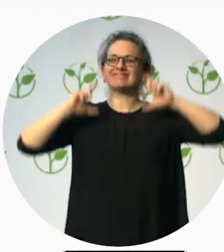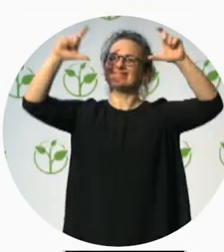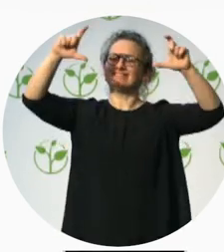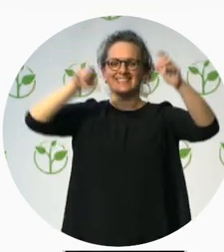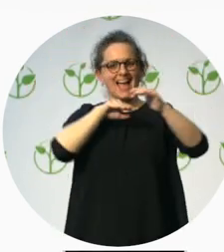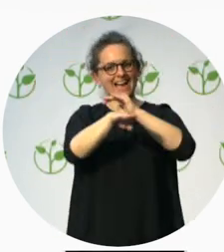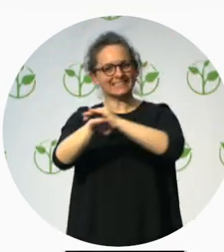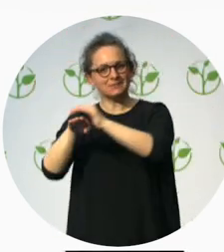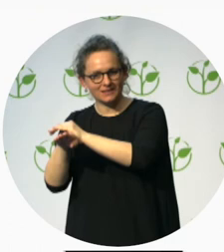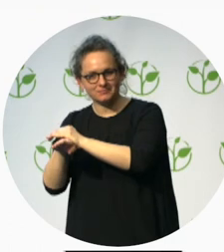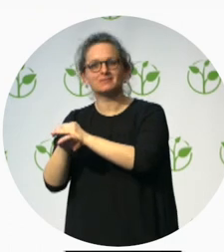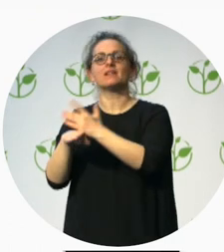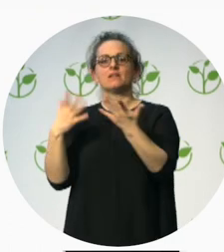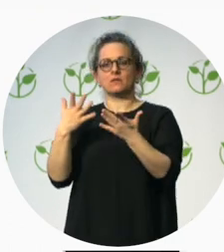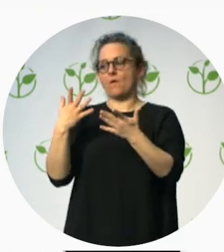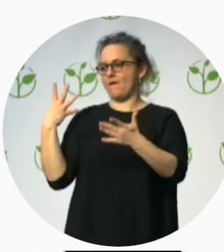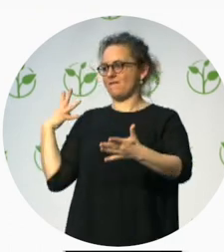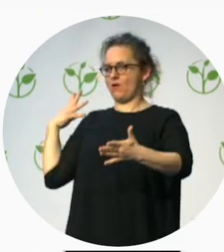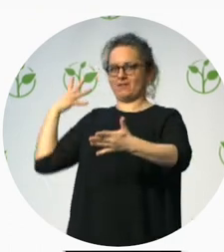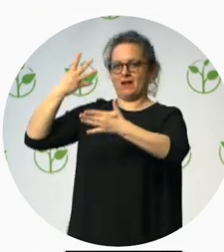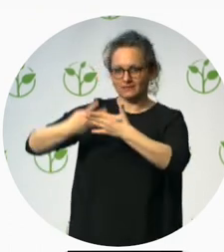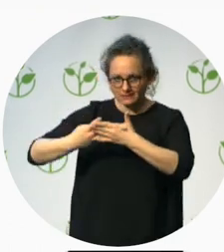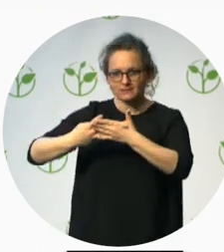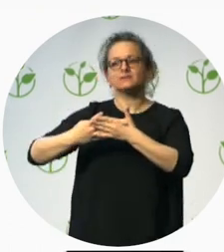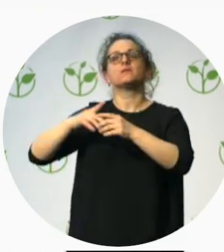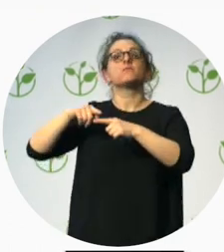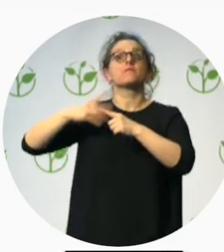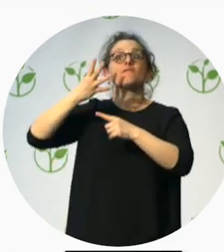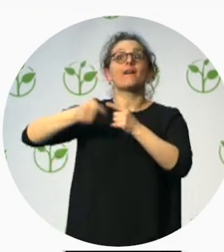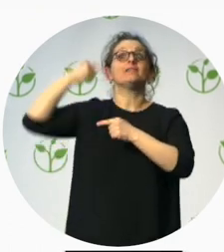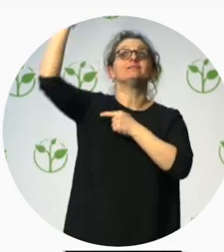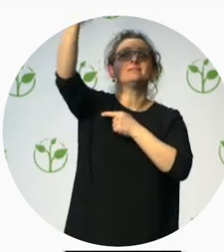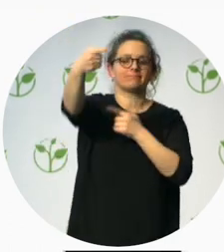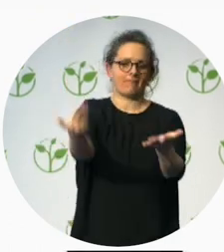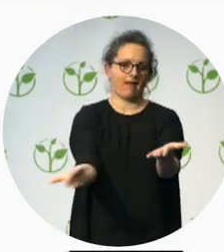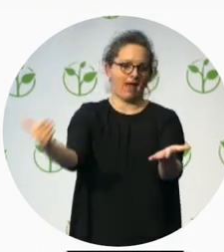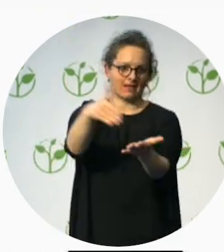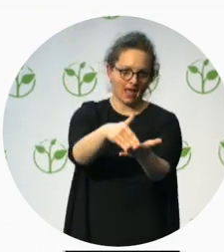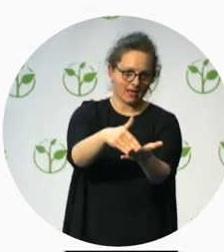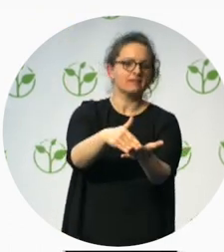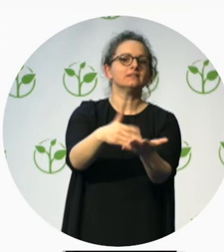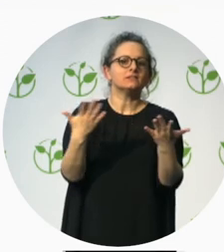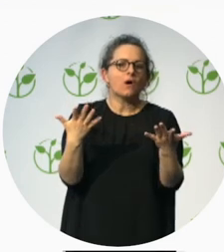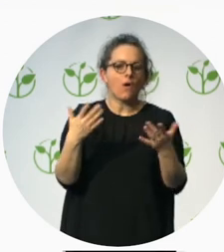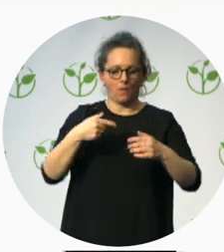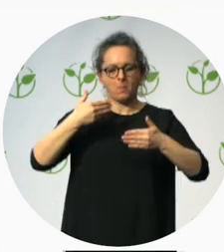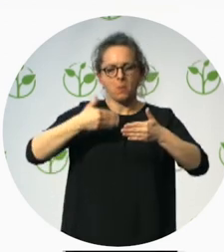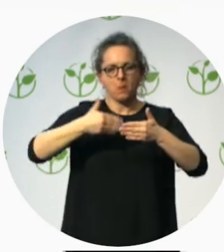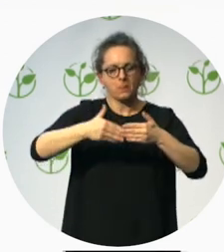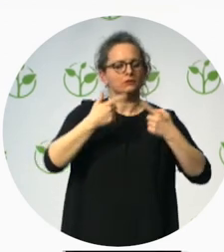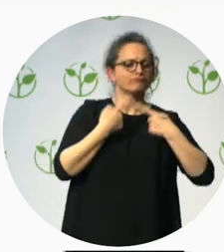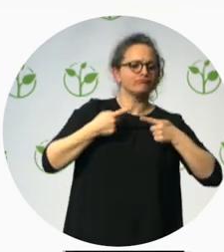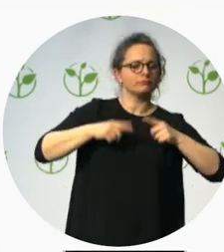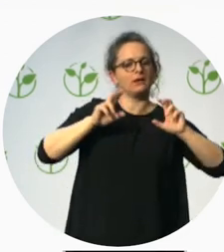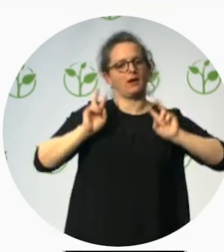covers three other key themes of the United Nations Convention on the Rights of Persons with Disabilities, which